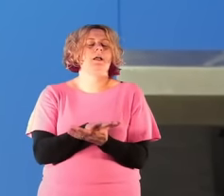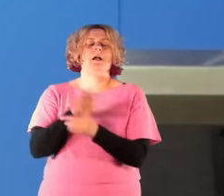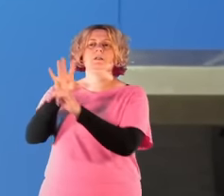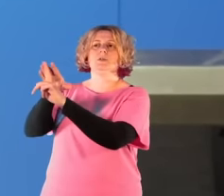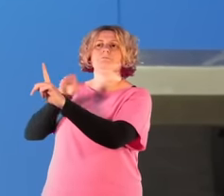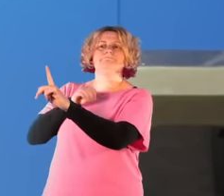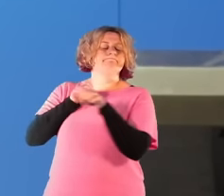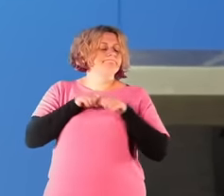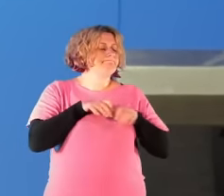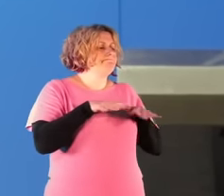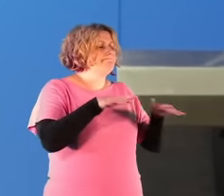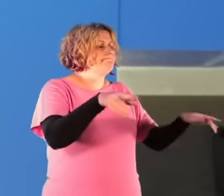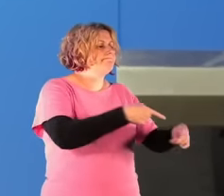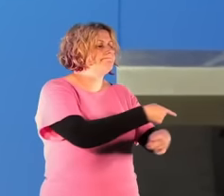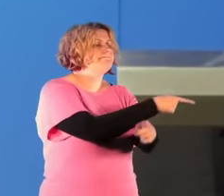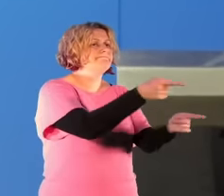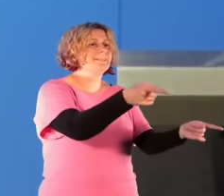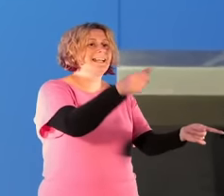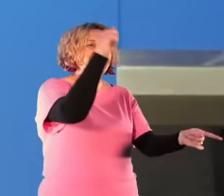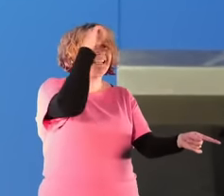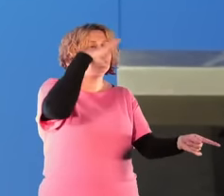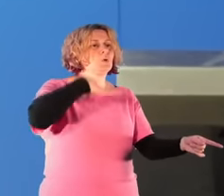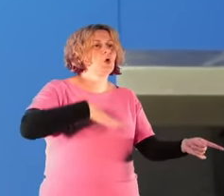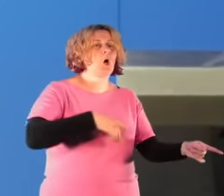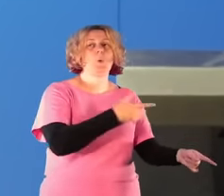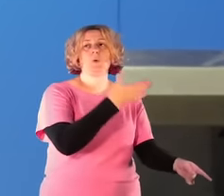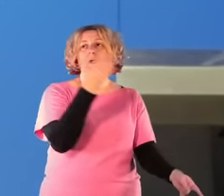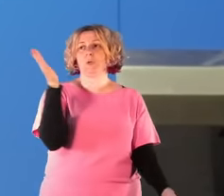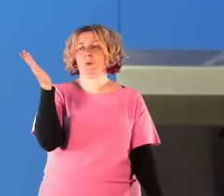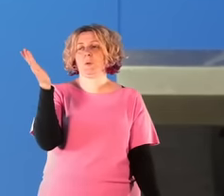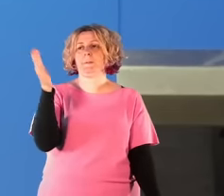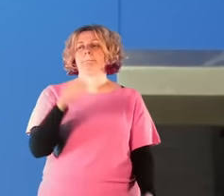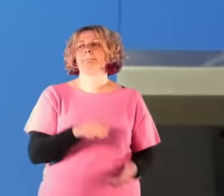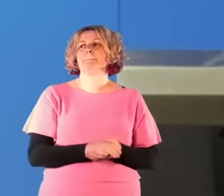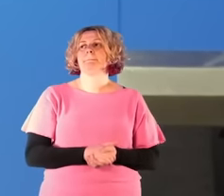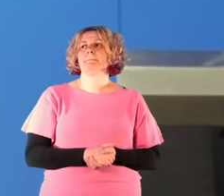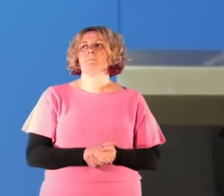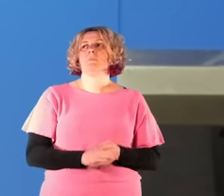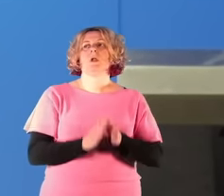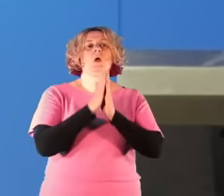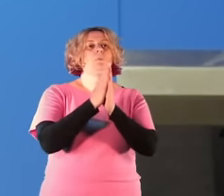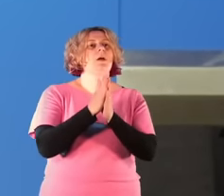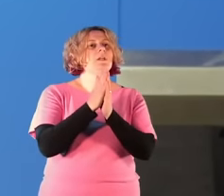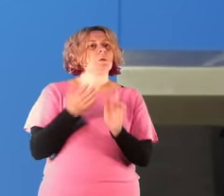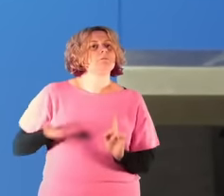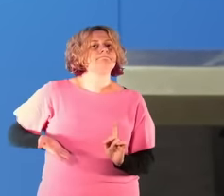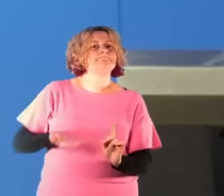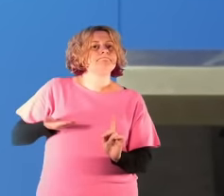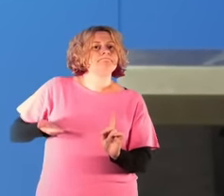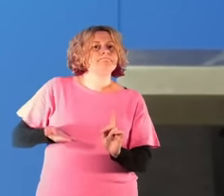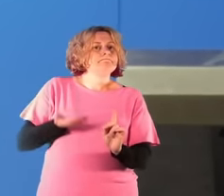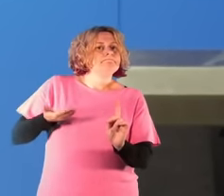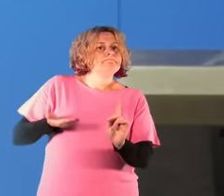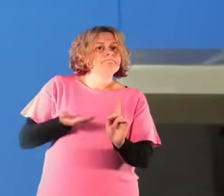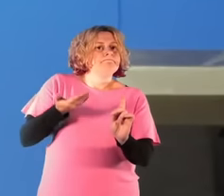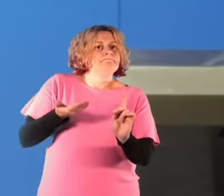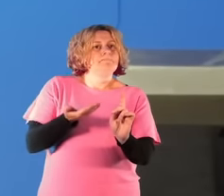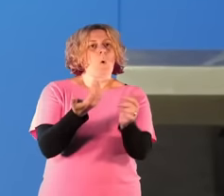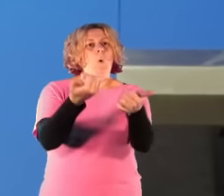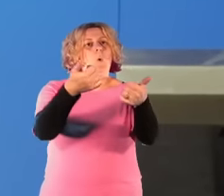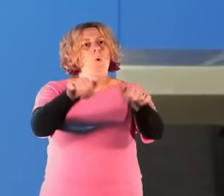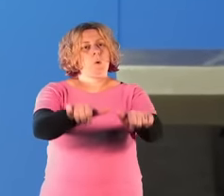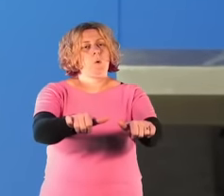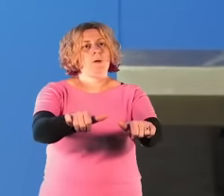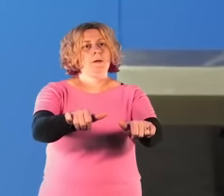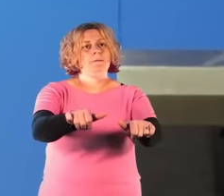and needs to know you. And Father, pray that you would keep us going till the end,